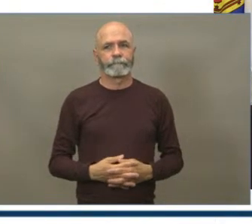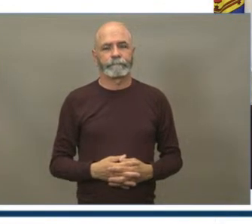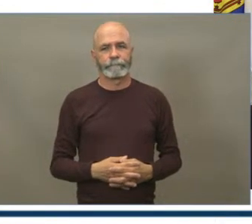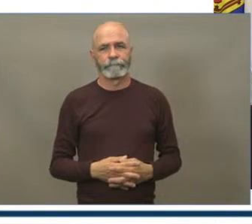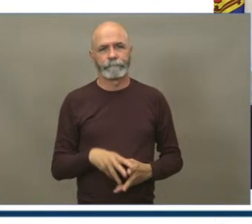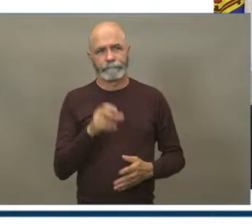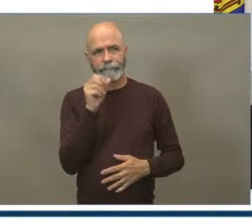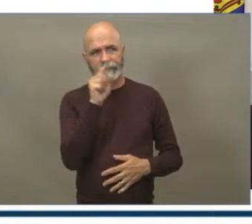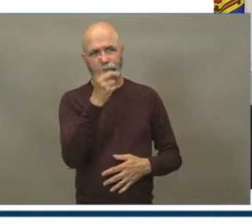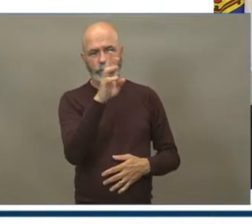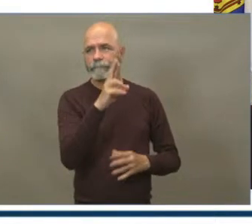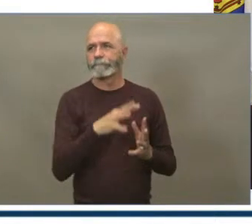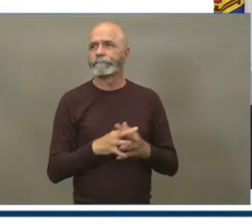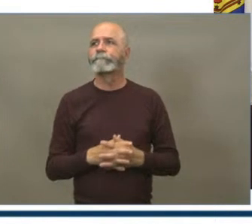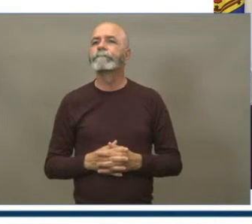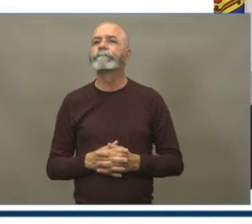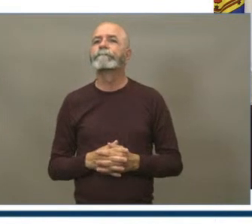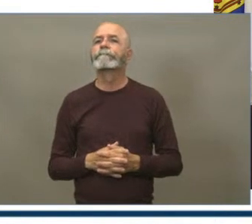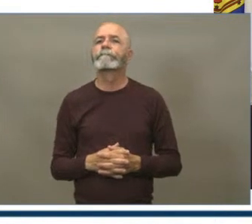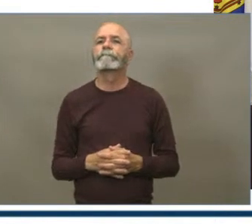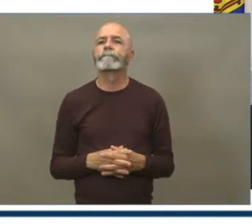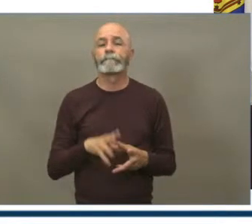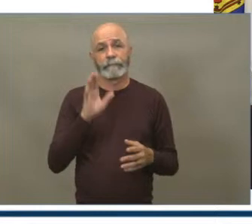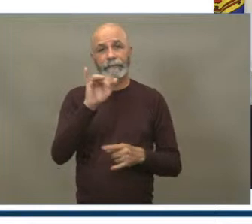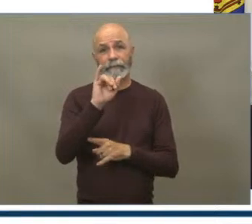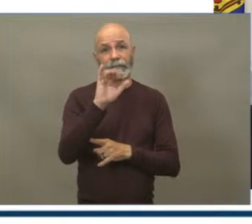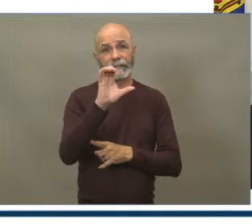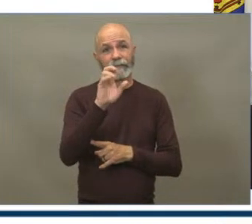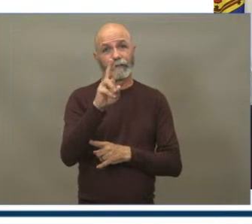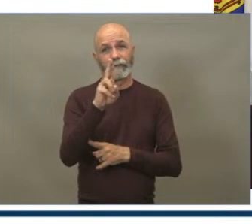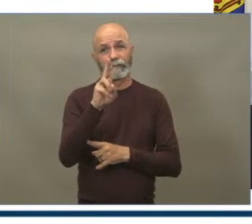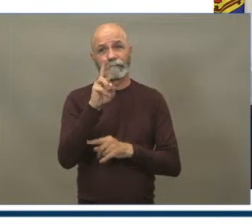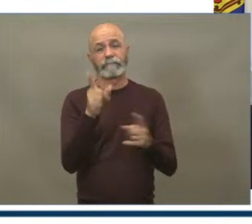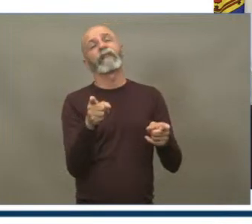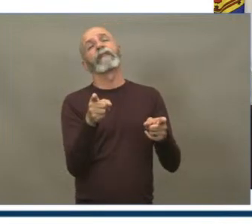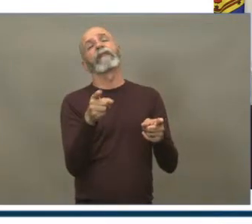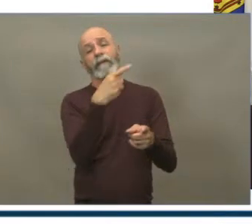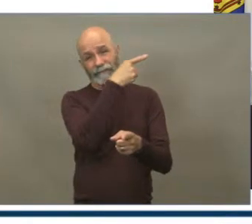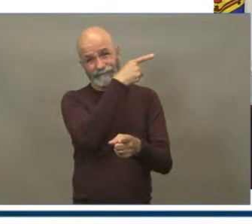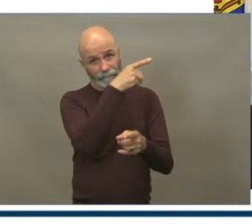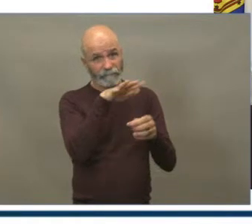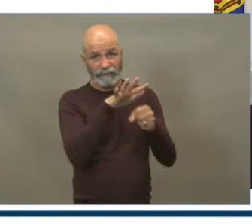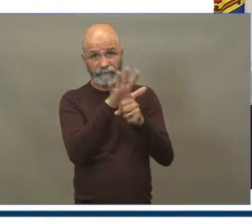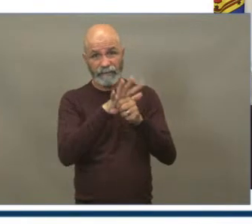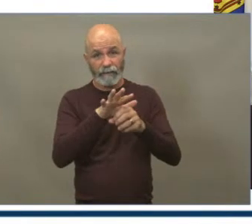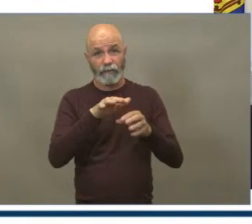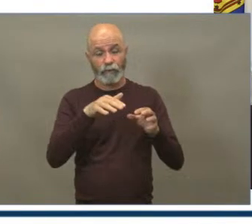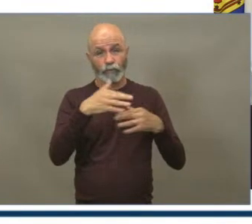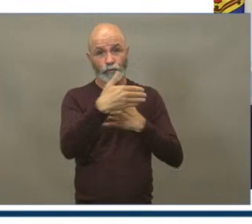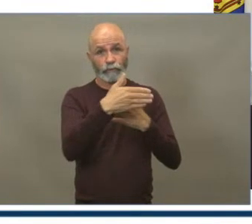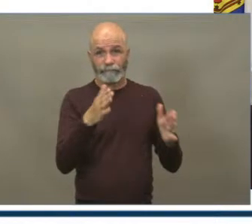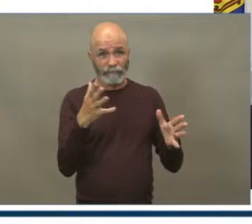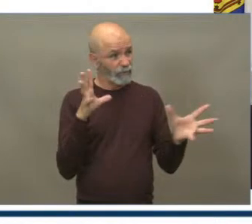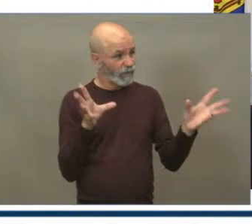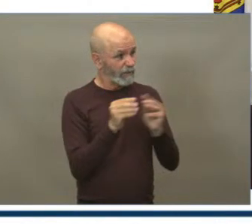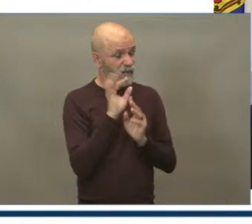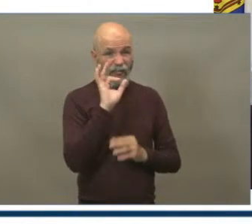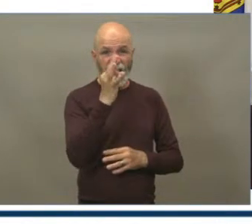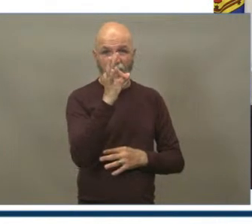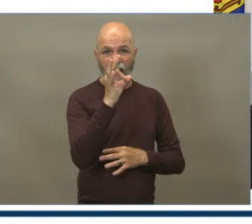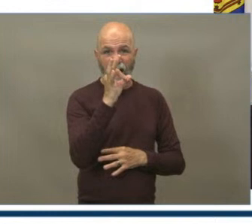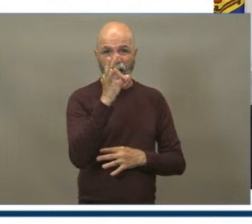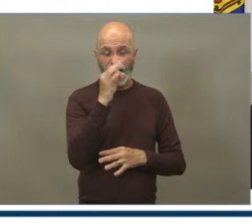wondering about ICU capacity. You said today that there's 9 people in ICU and lots in